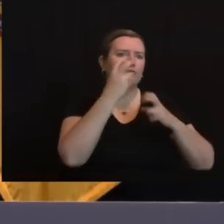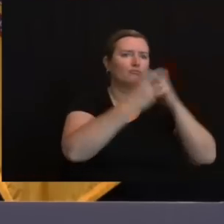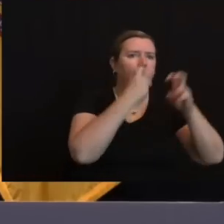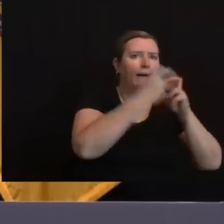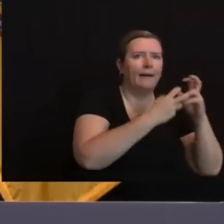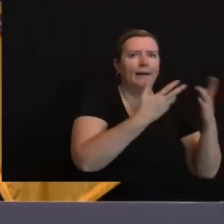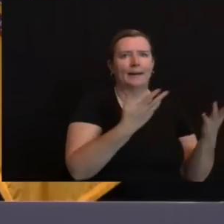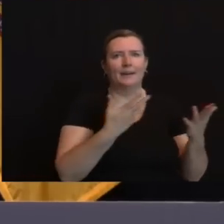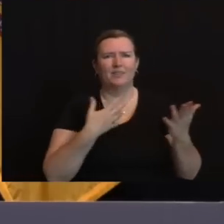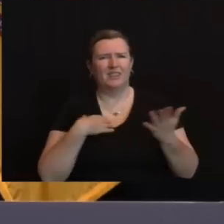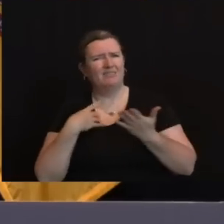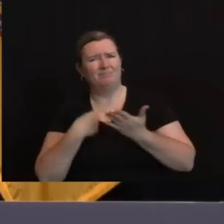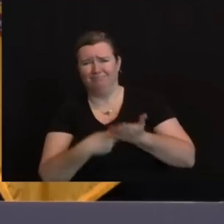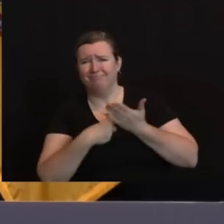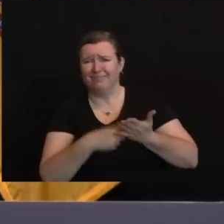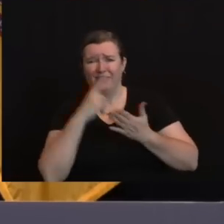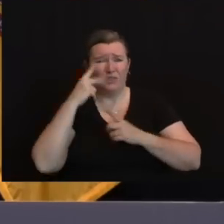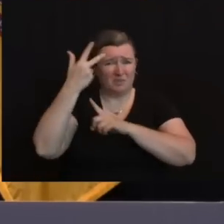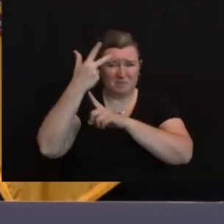past 3.5 months on what